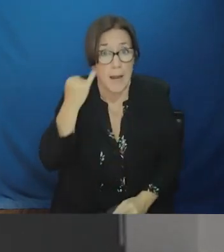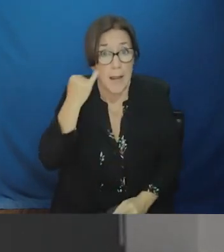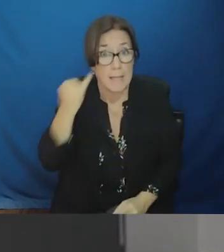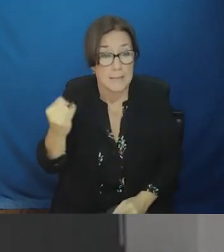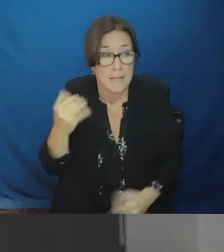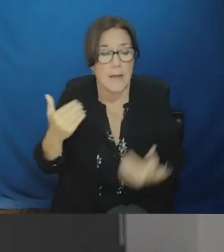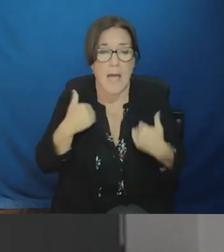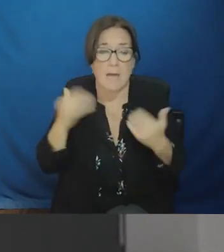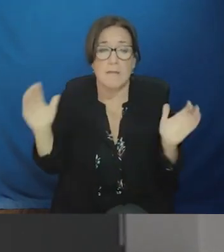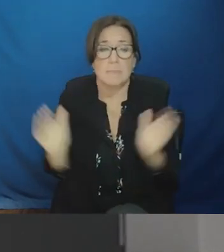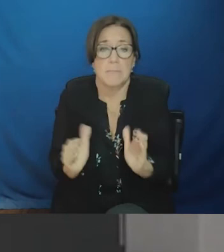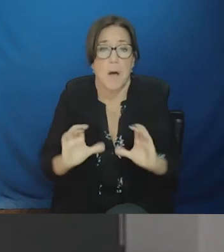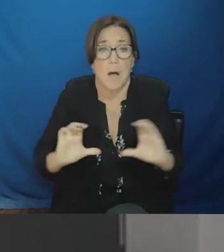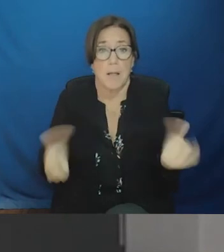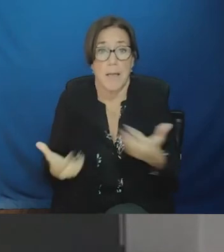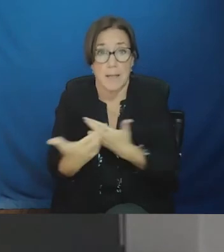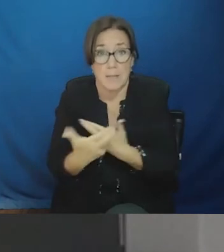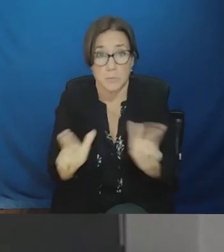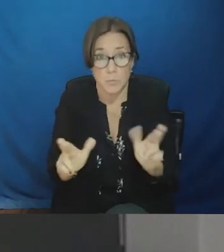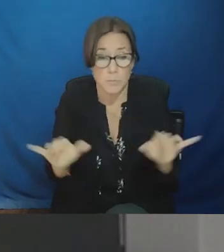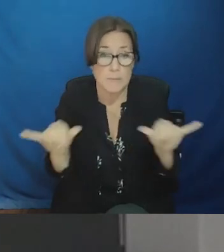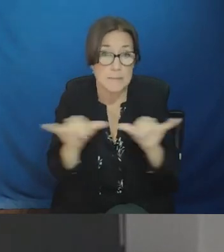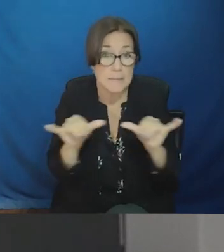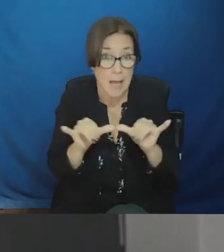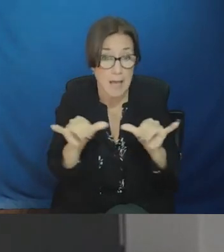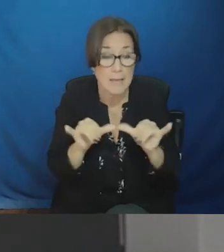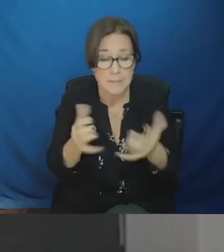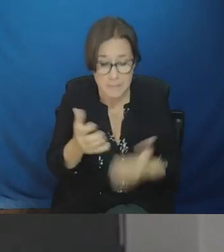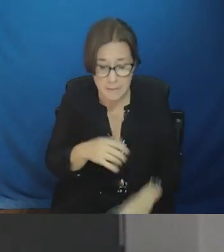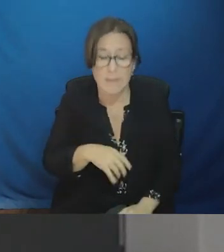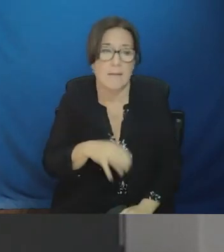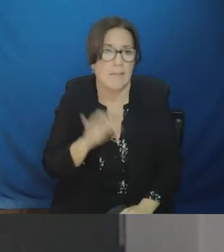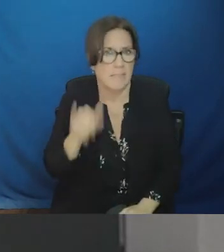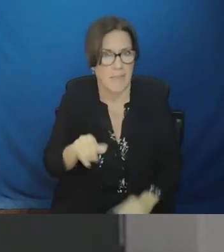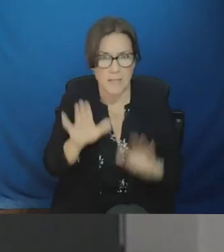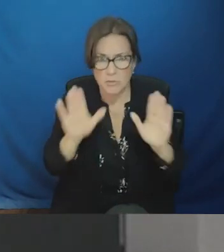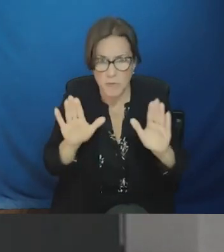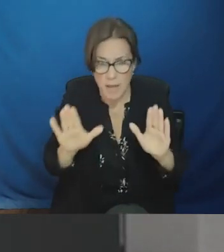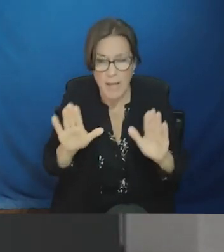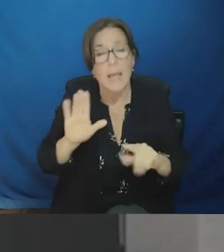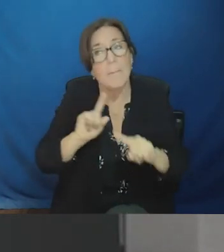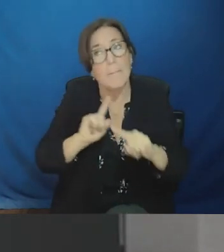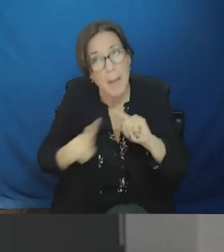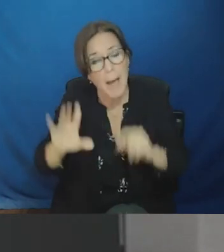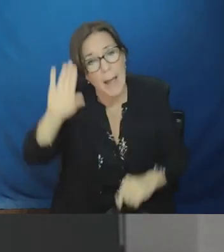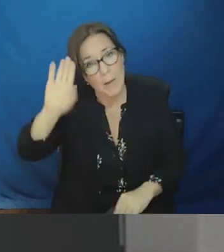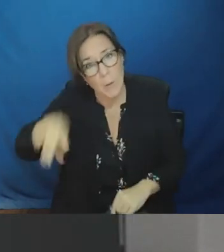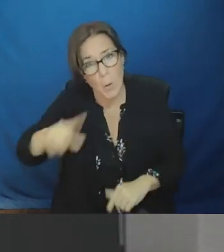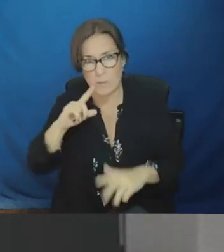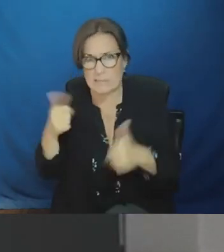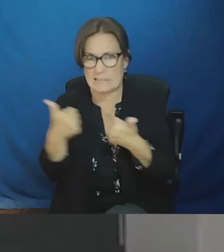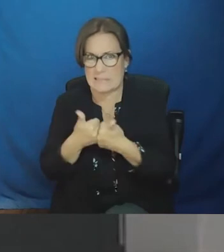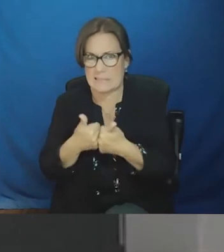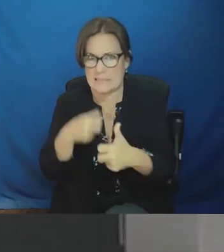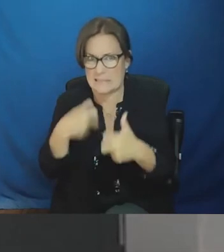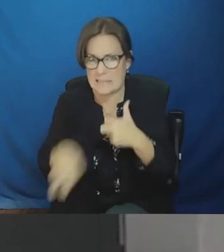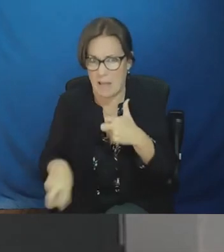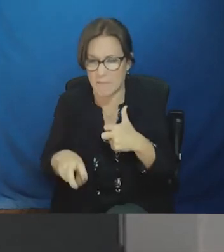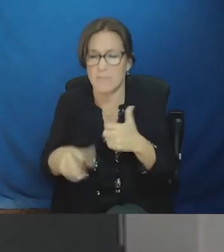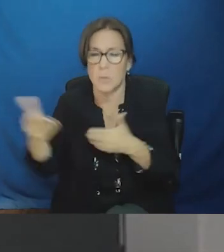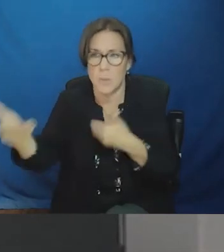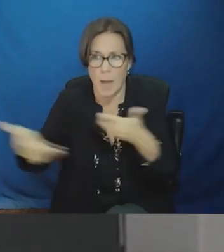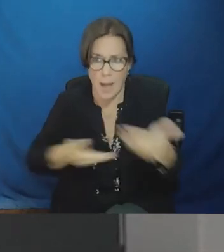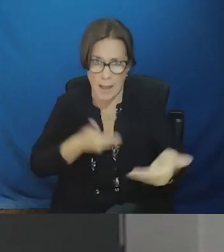great. And I know it's going to be a challenge to hire all the staff. I mean, I hope you do. I know it's a big challenge. It's a